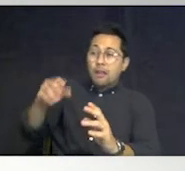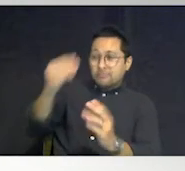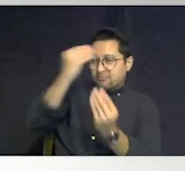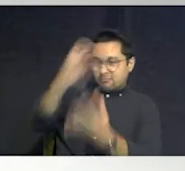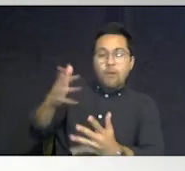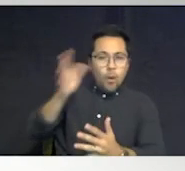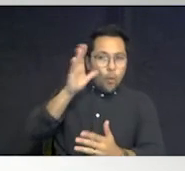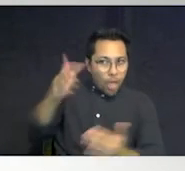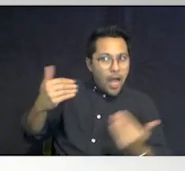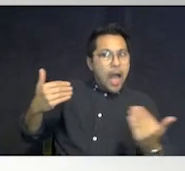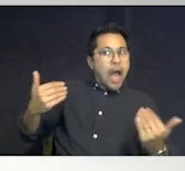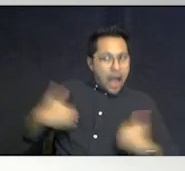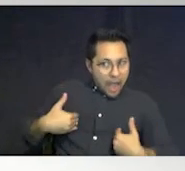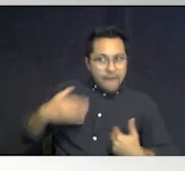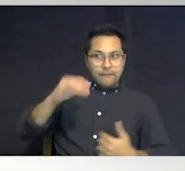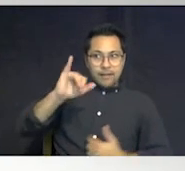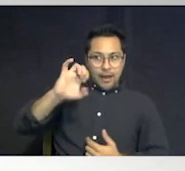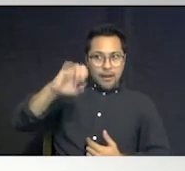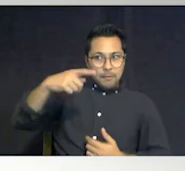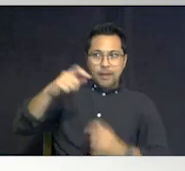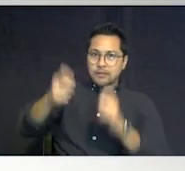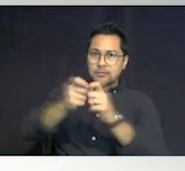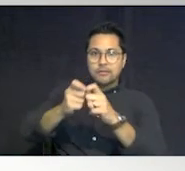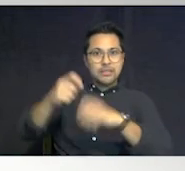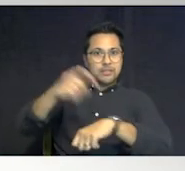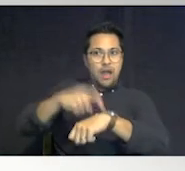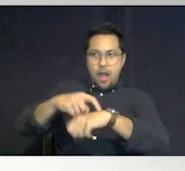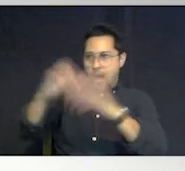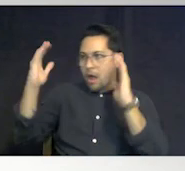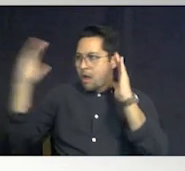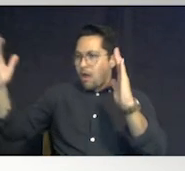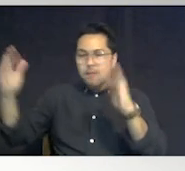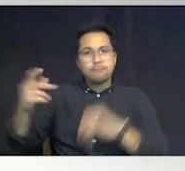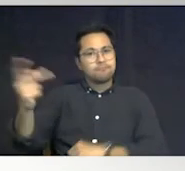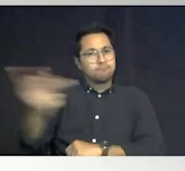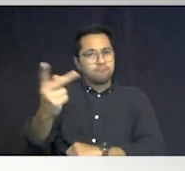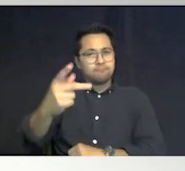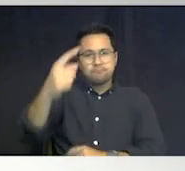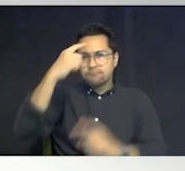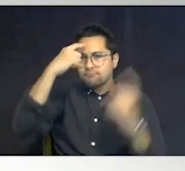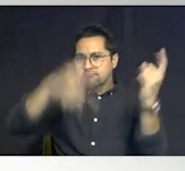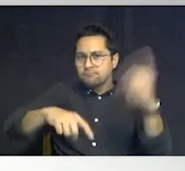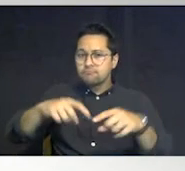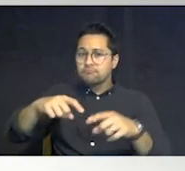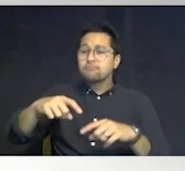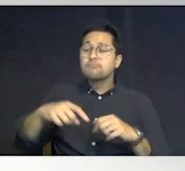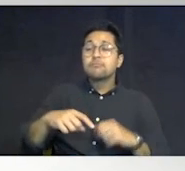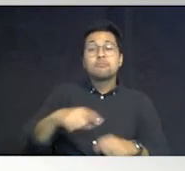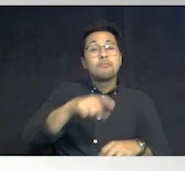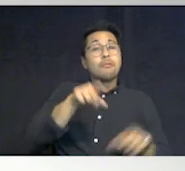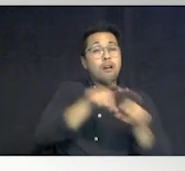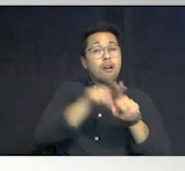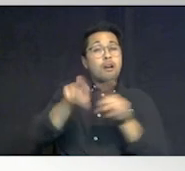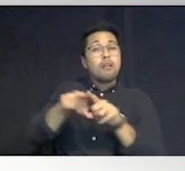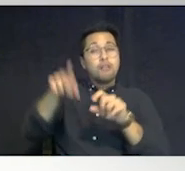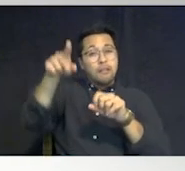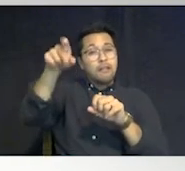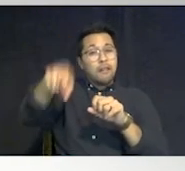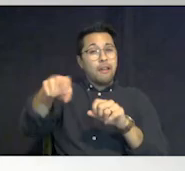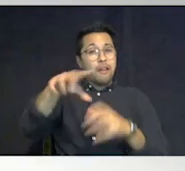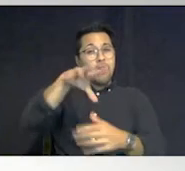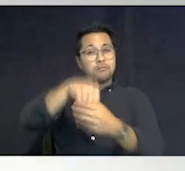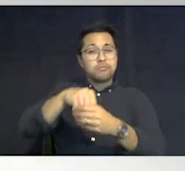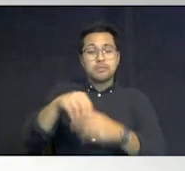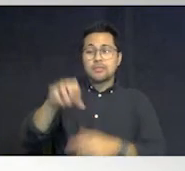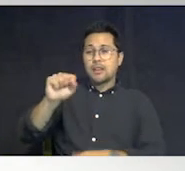an IEP meeting held within a certain amount of days, and both parties can agree to that. They can even make it part of their resolution that they'll attend an